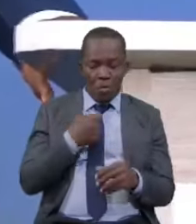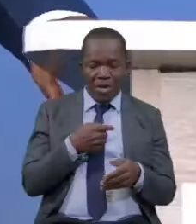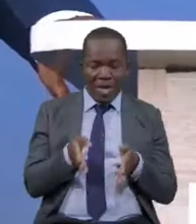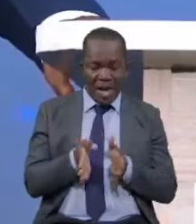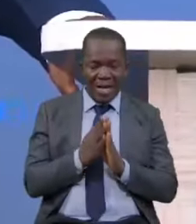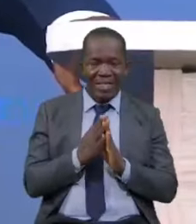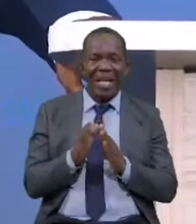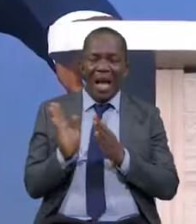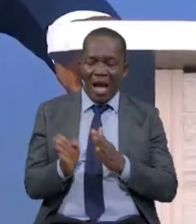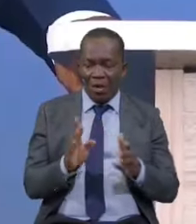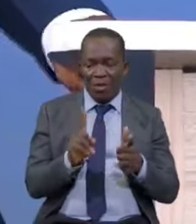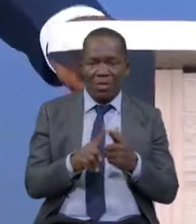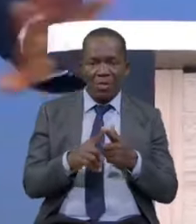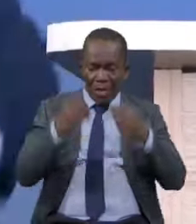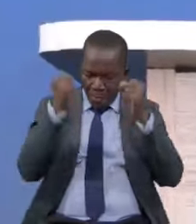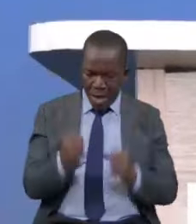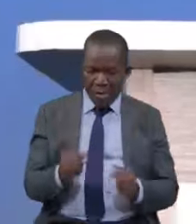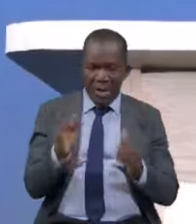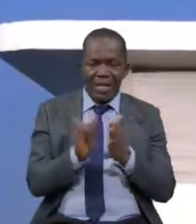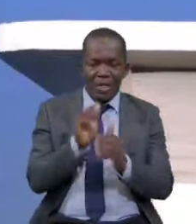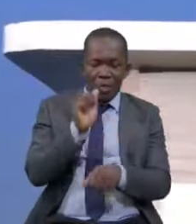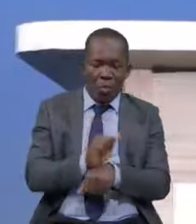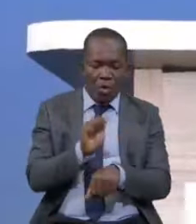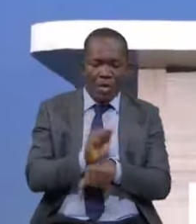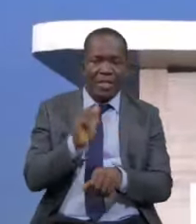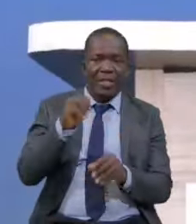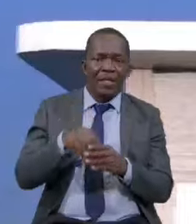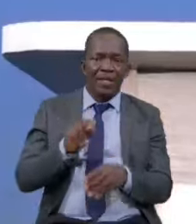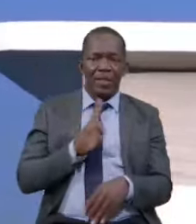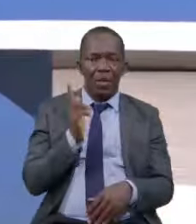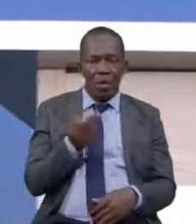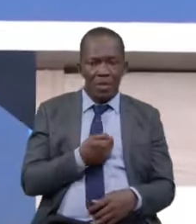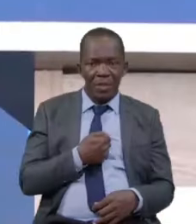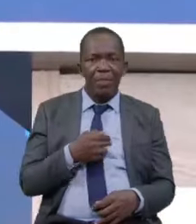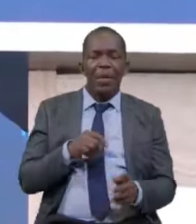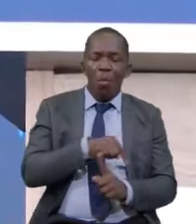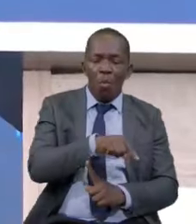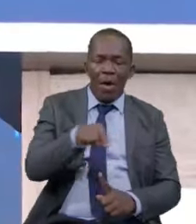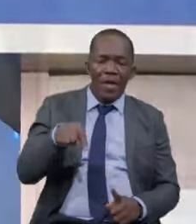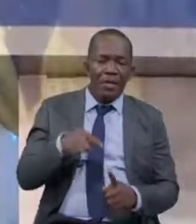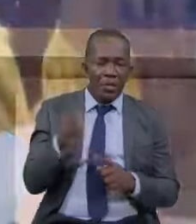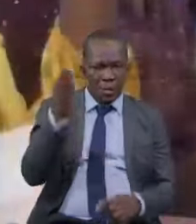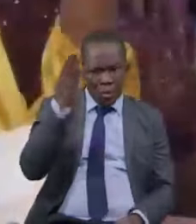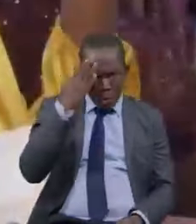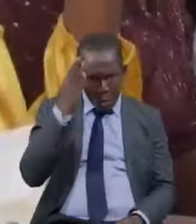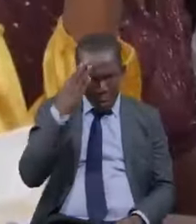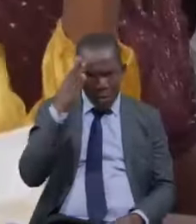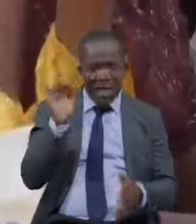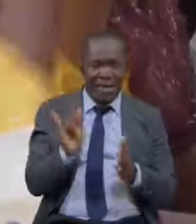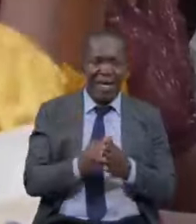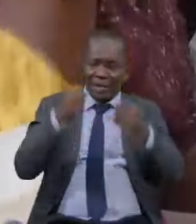worketh in us. When you realize that that power is working in you,